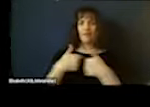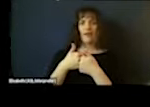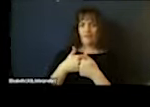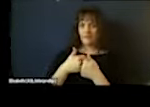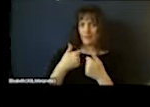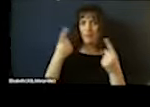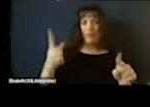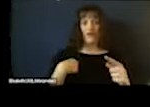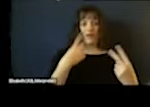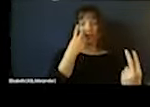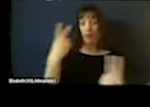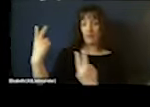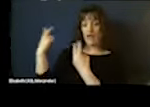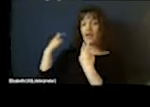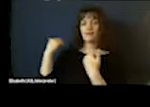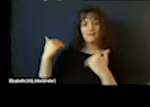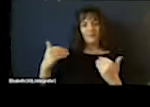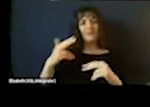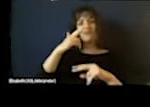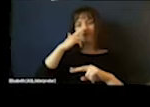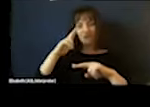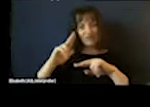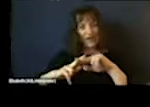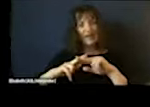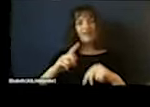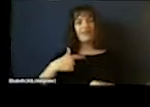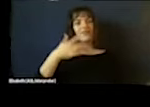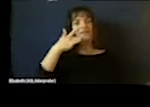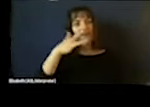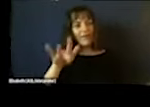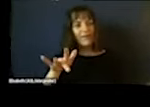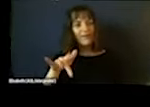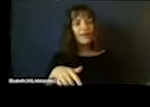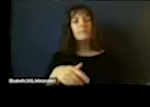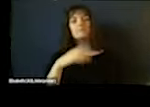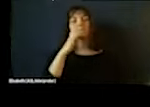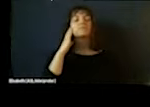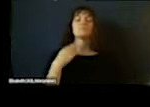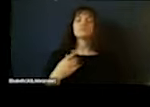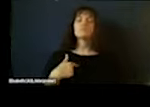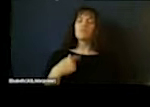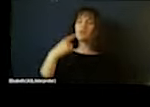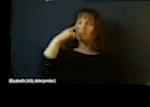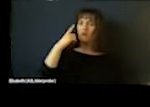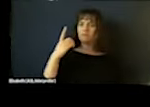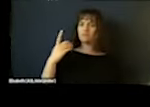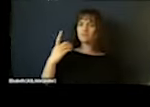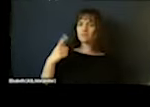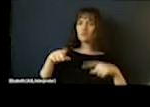and very grateful to have that kind of time. And I feel like that might be the last challenge during my dynamic